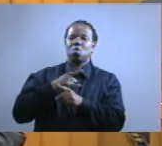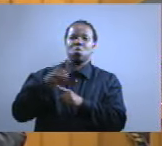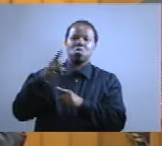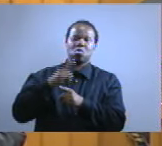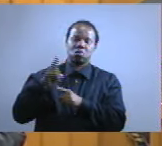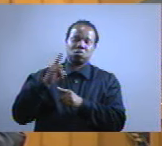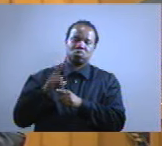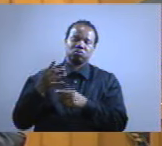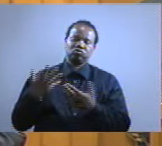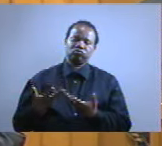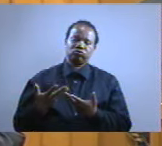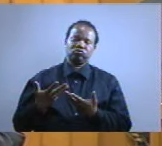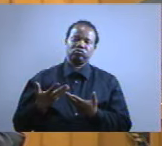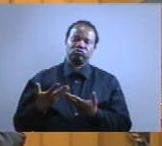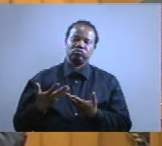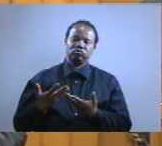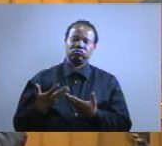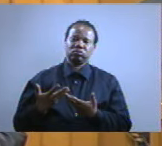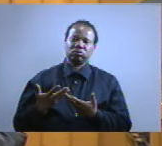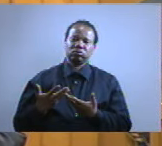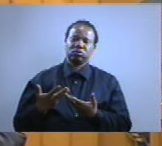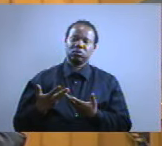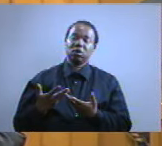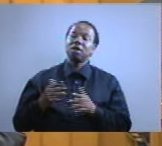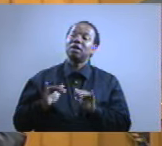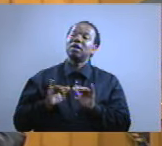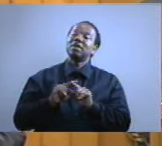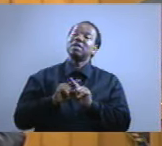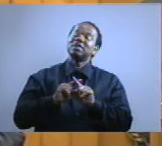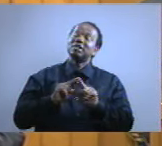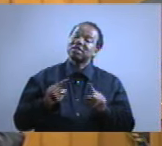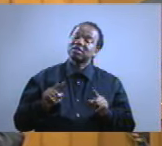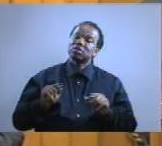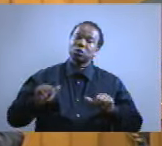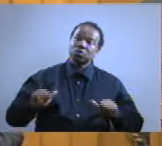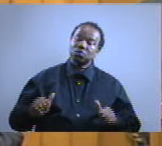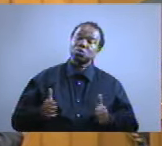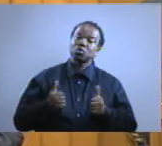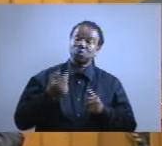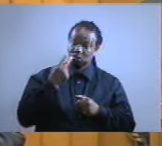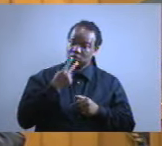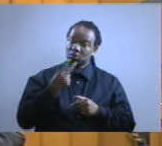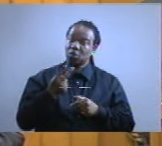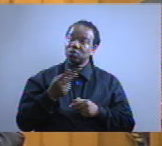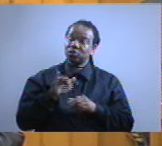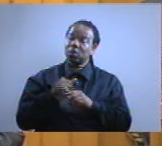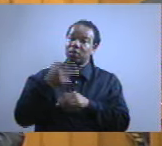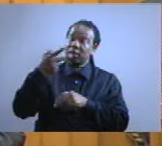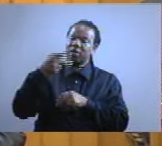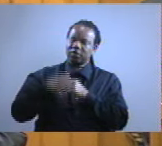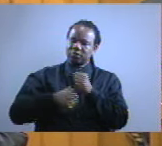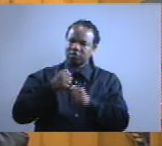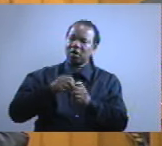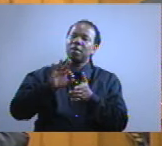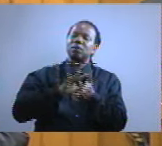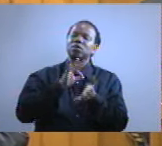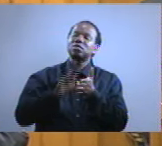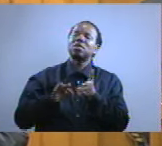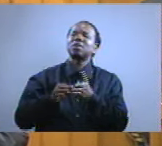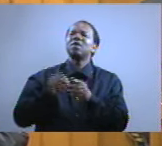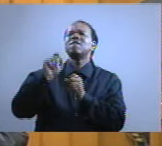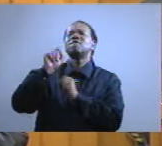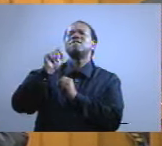province, but significantly, this augurs well for the coming 2014 general elections. In this deep rural